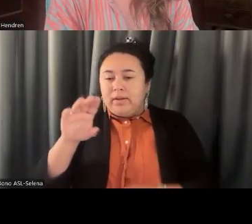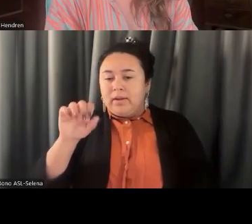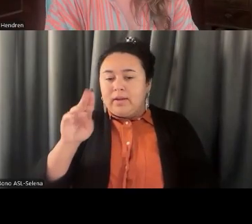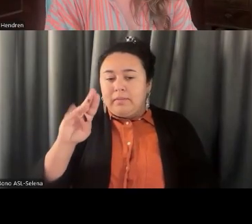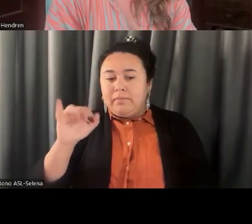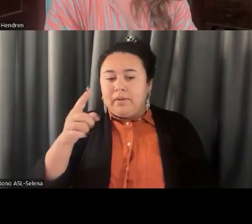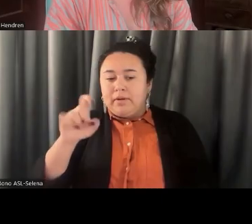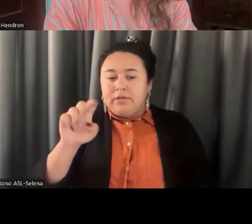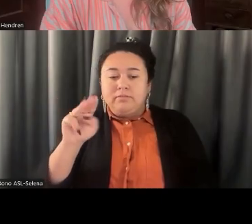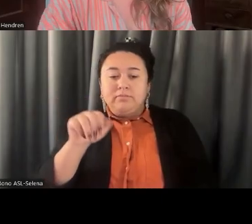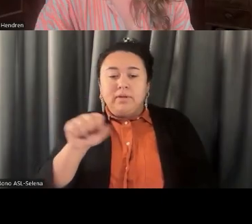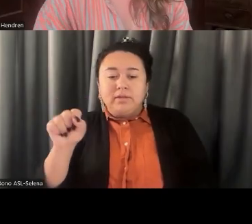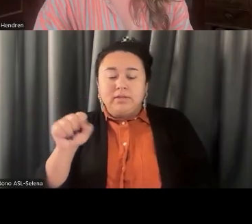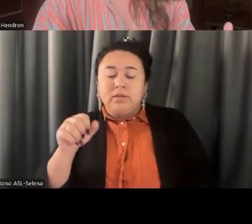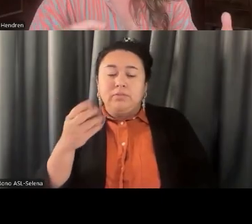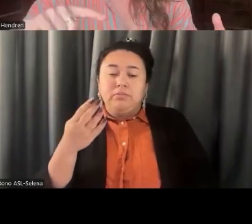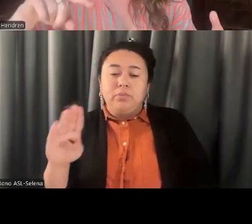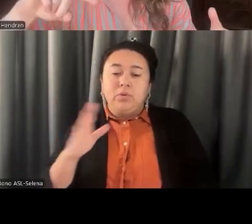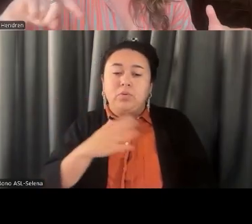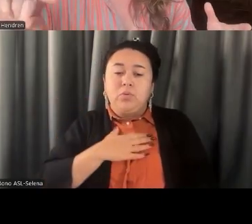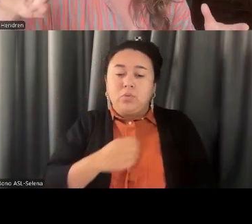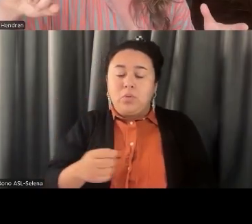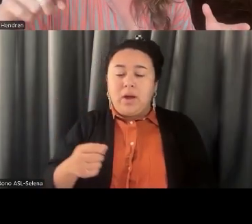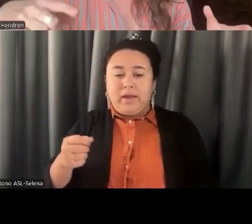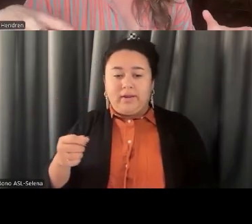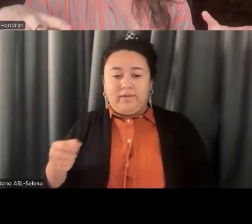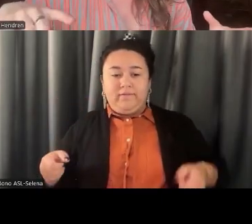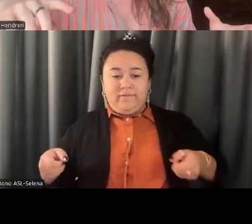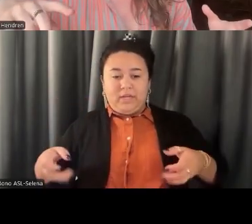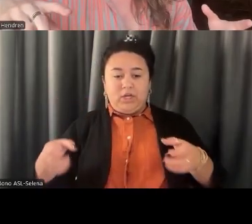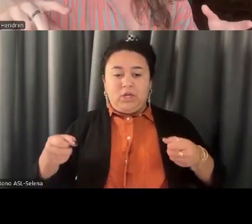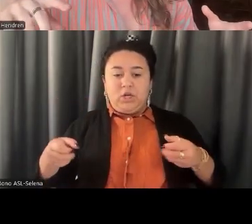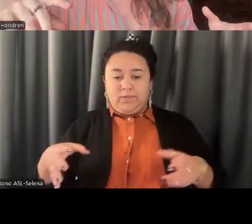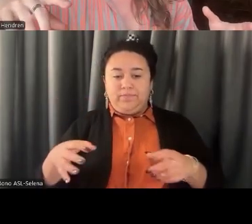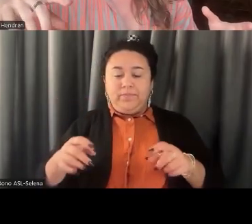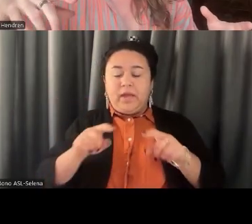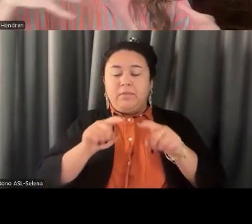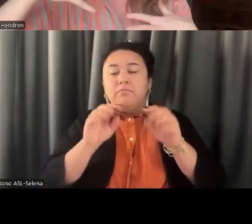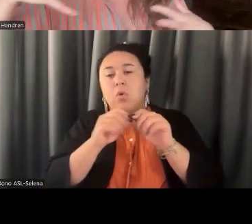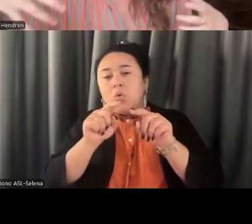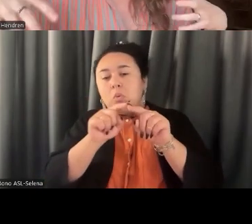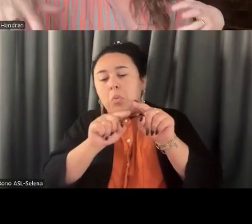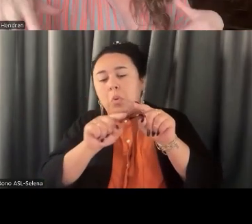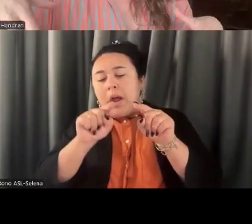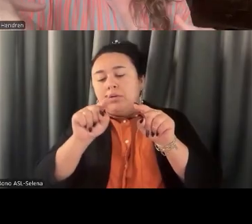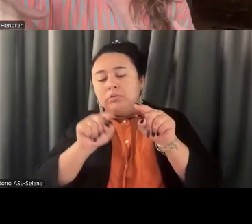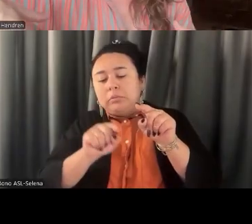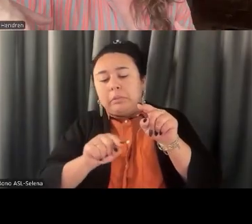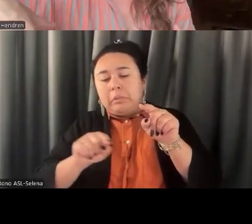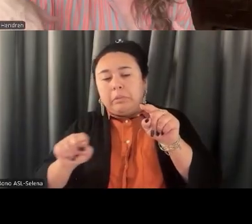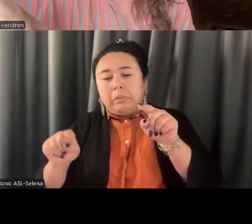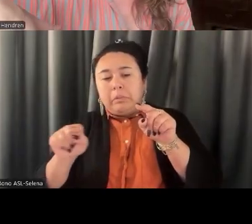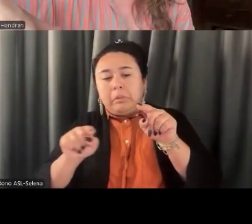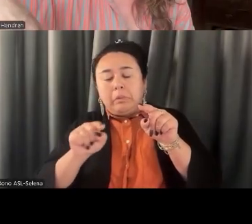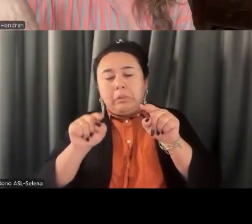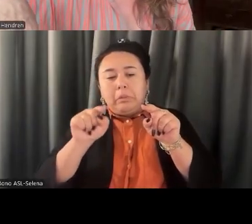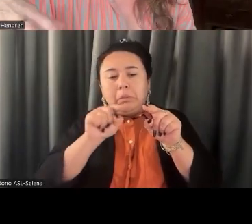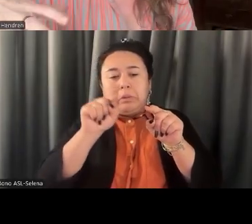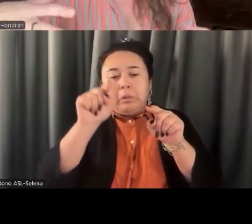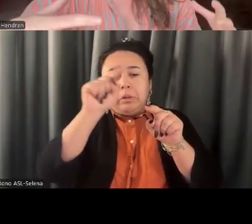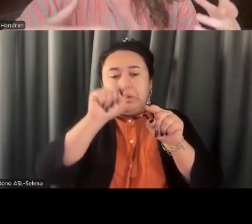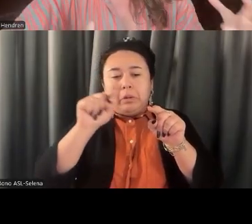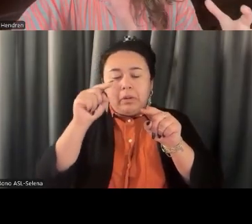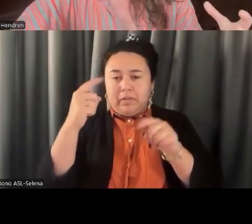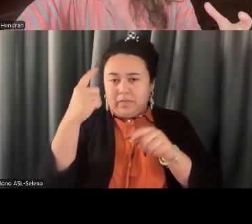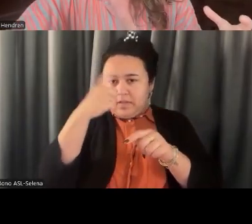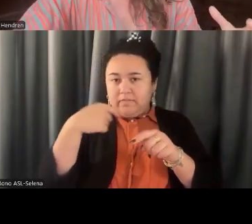blue and white figure, but again has these rounded edges to the neck and the end of the hand